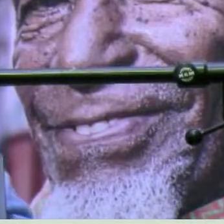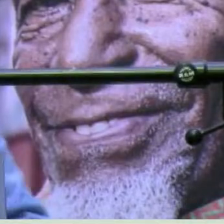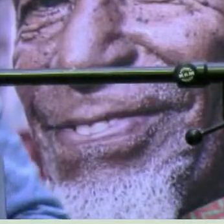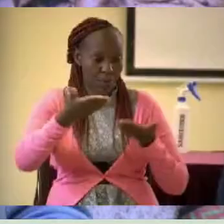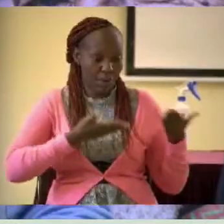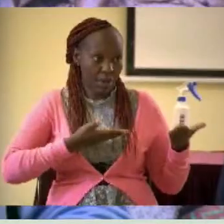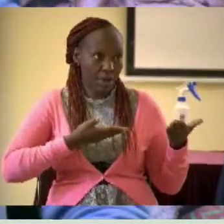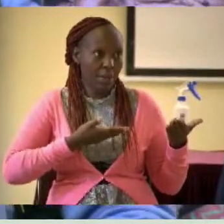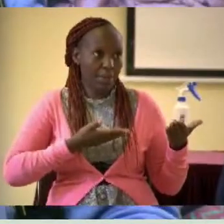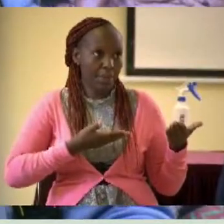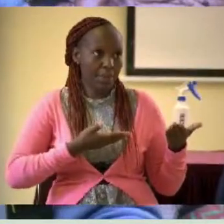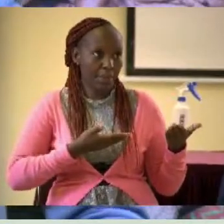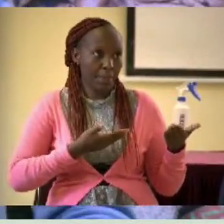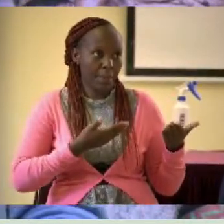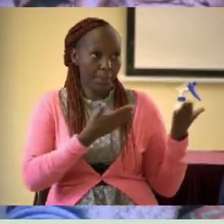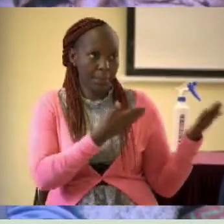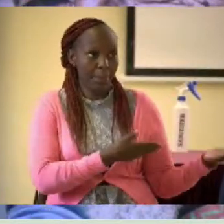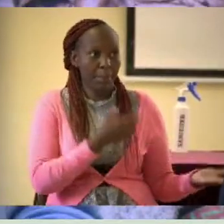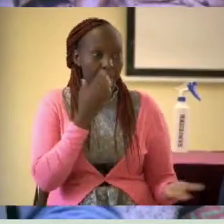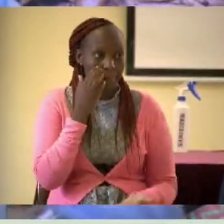Wambua.